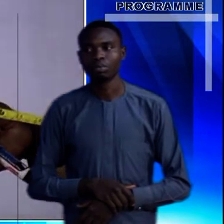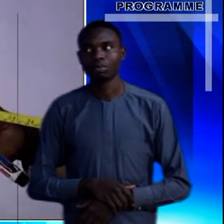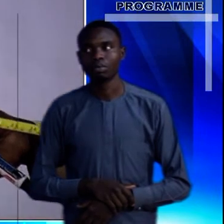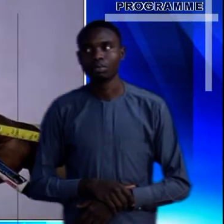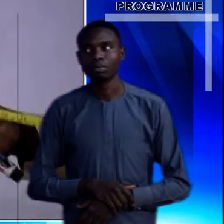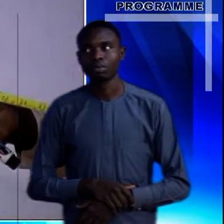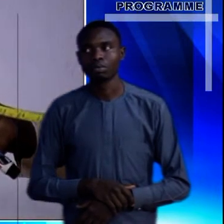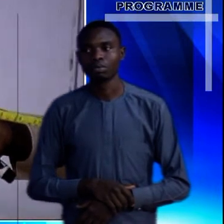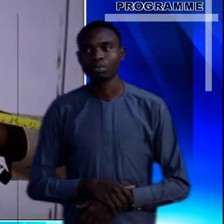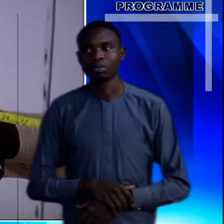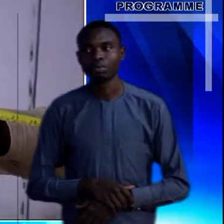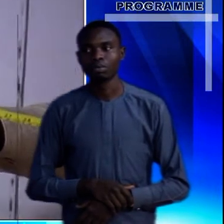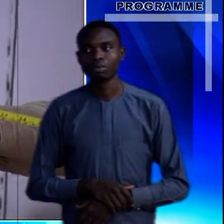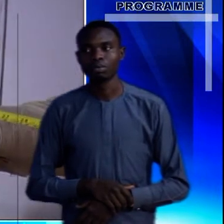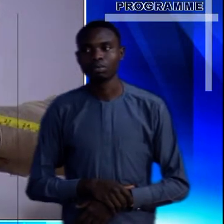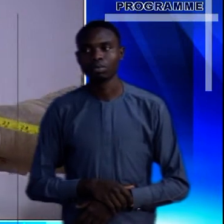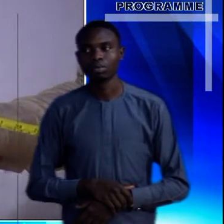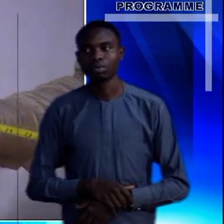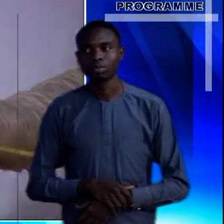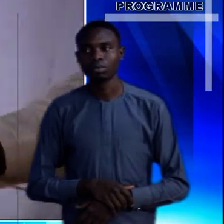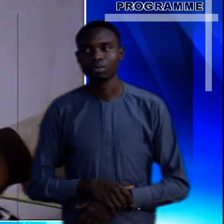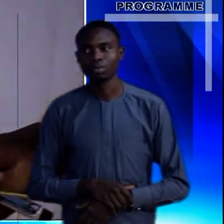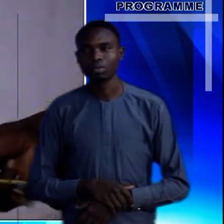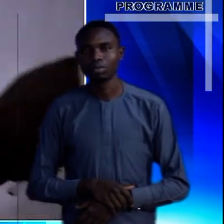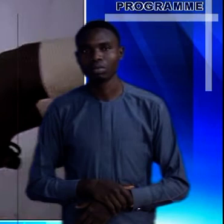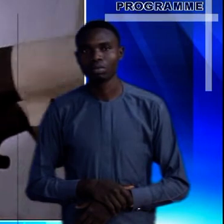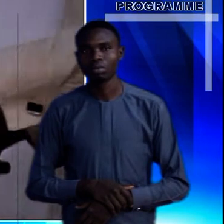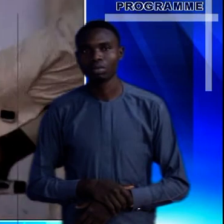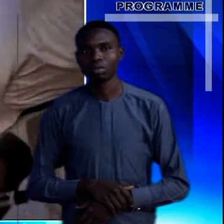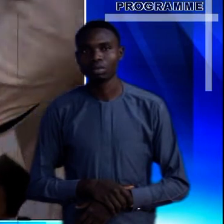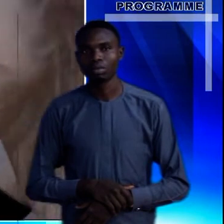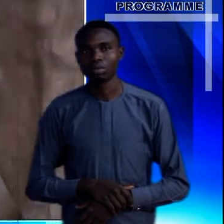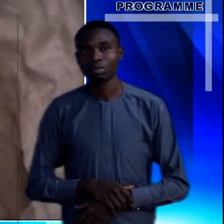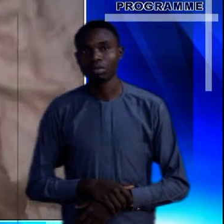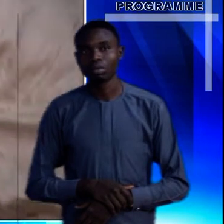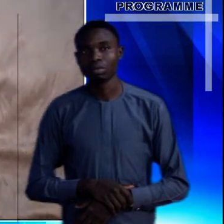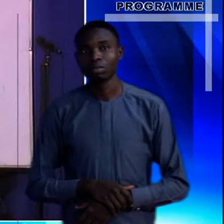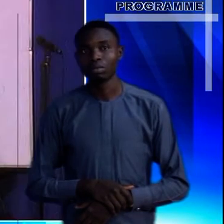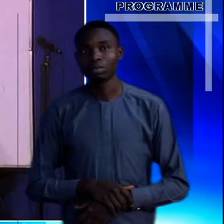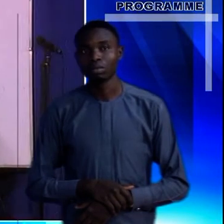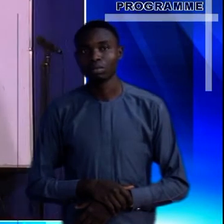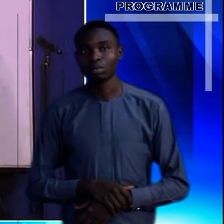have 1,000. I hope you are with me. Good. Then now,